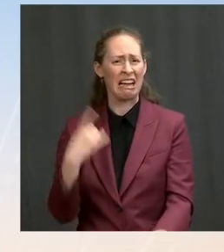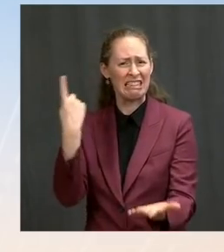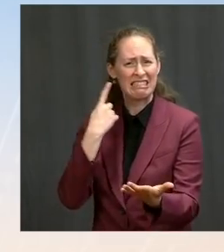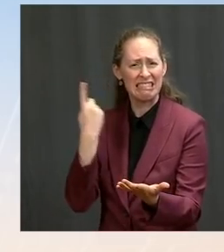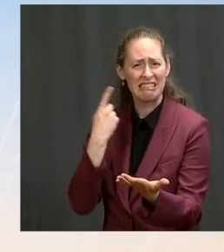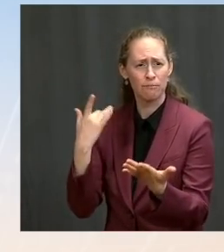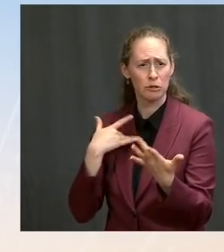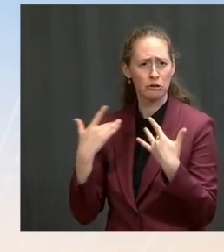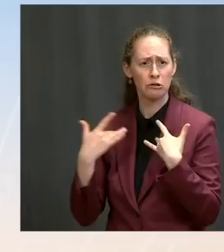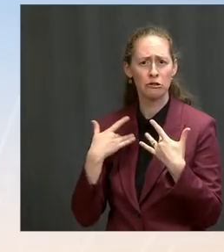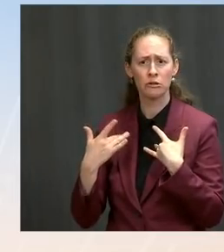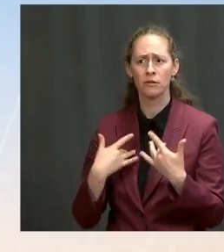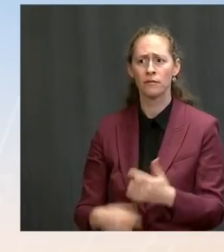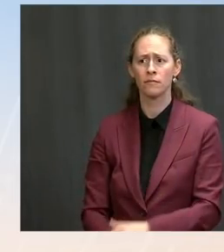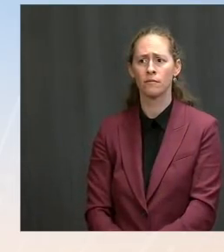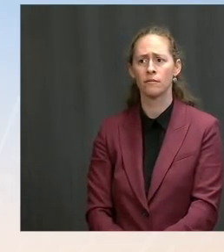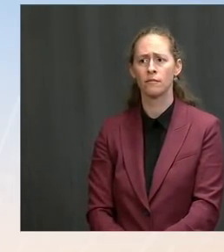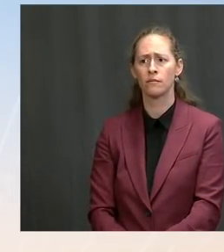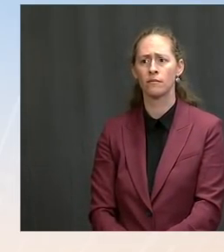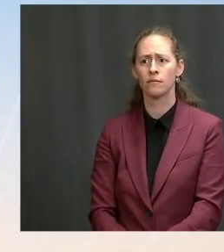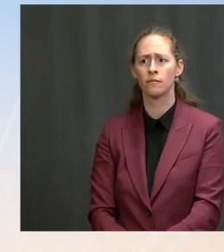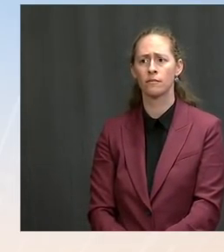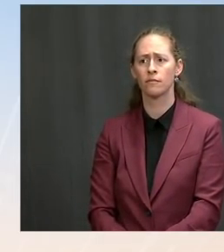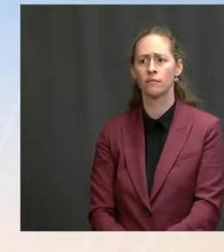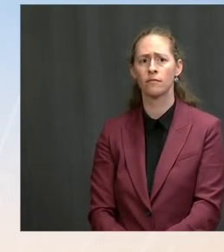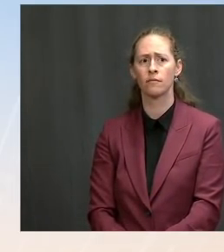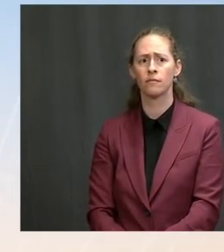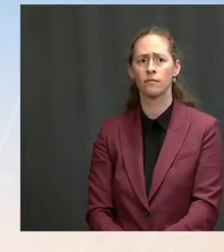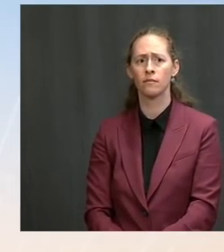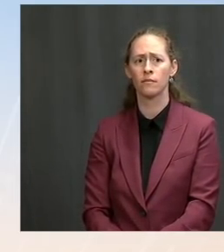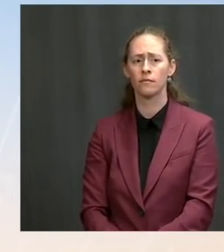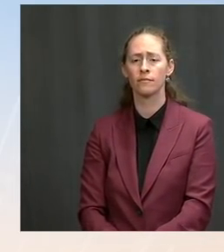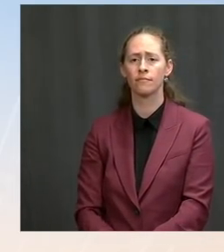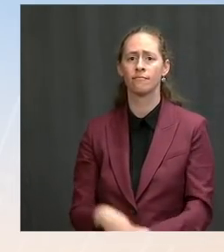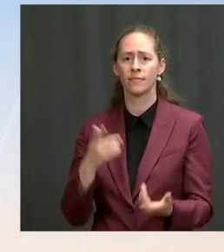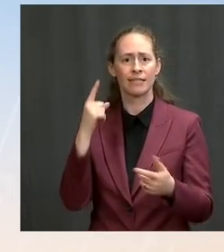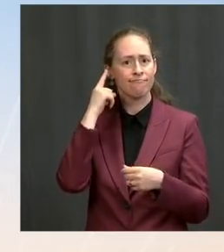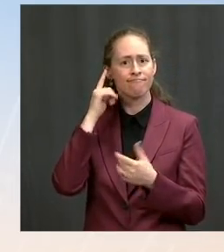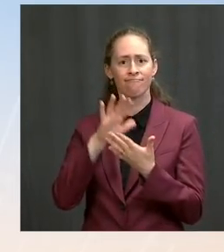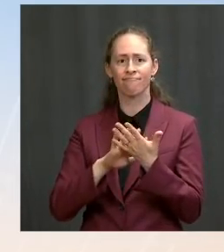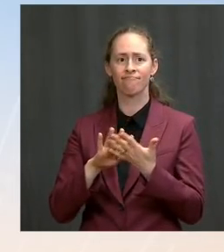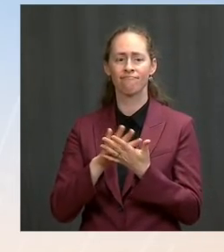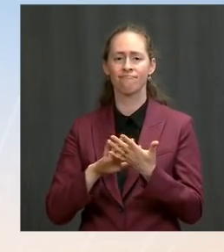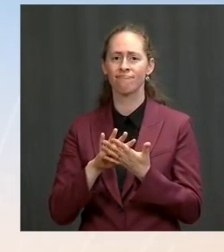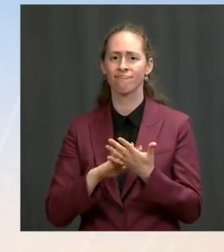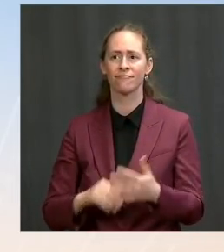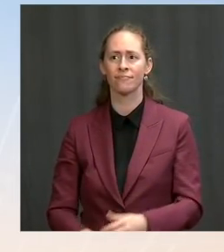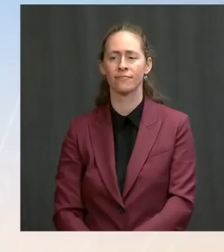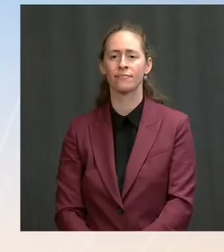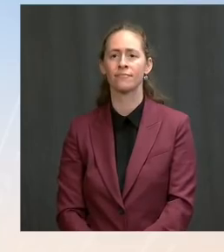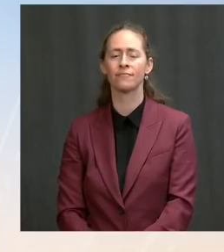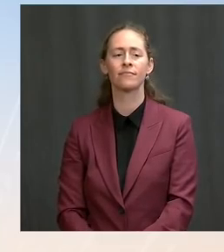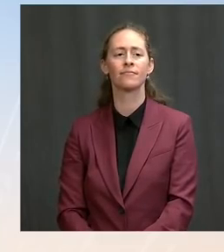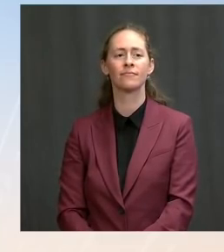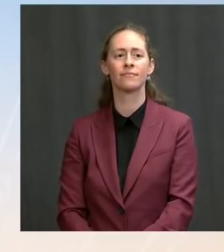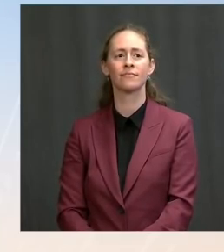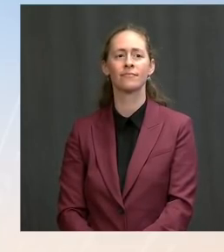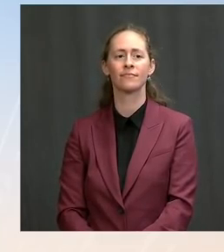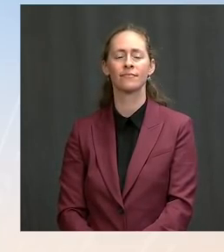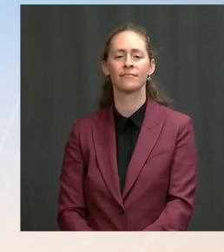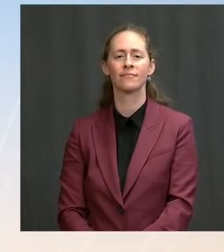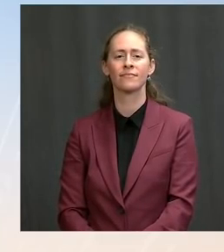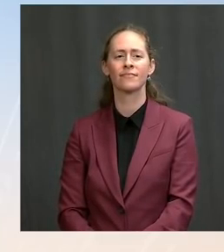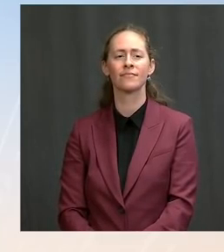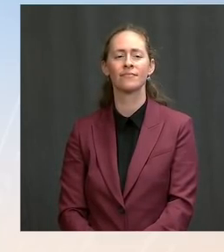about? Just that we need to work closely, federal and state, leveraging resources, and again, staying in close